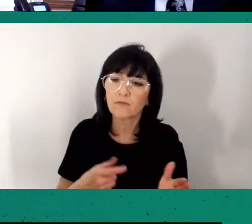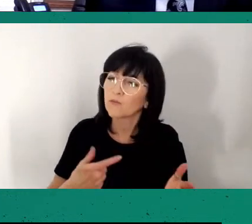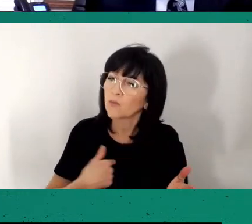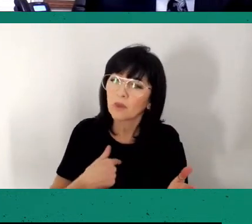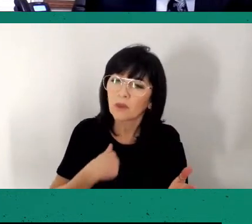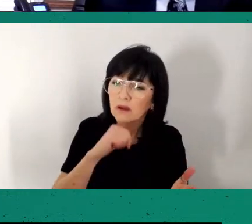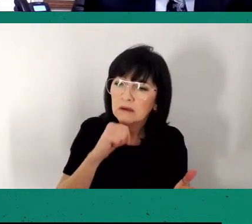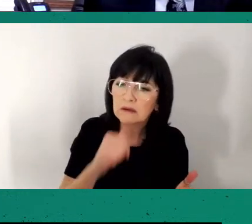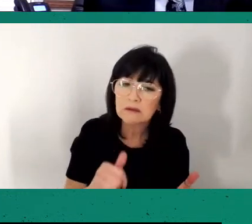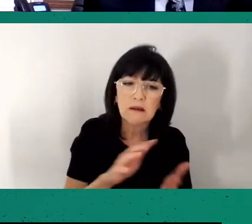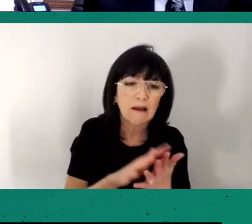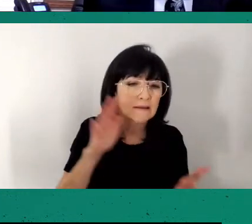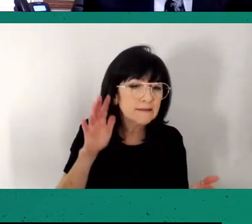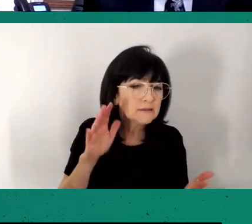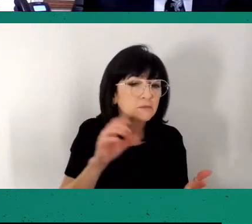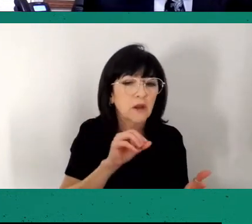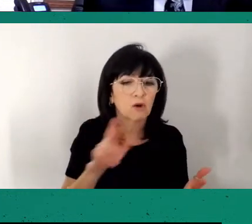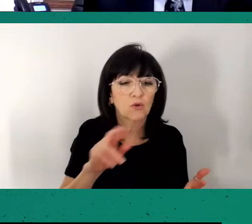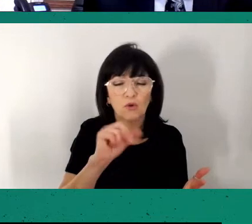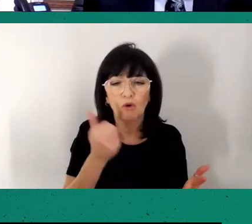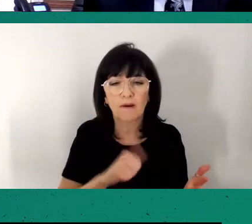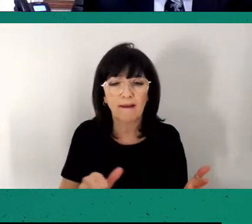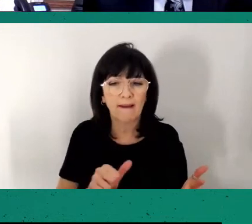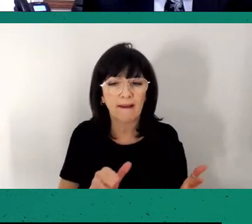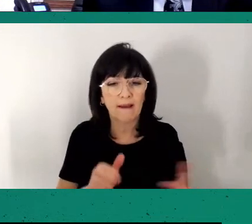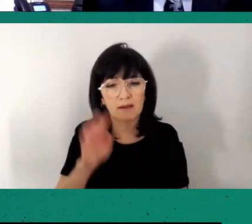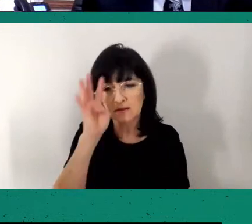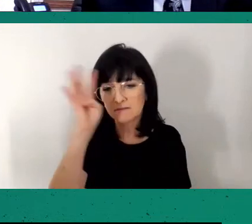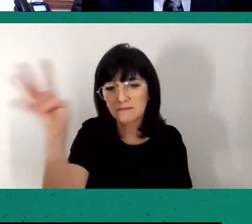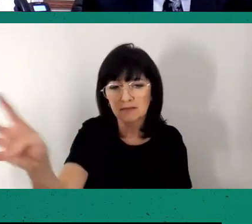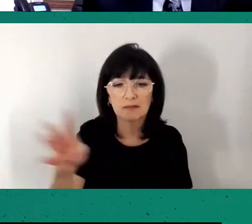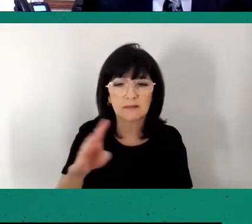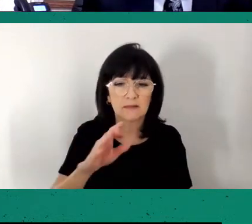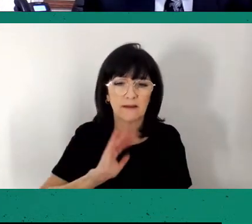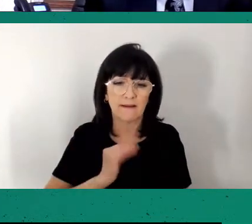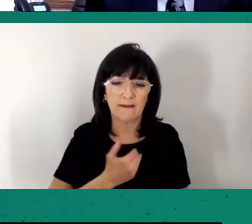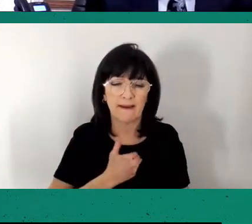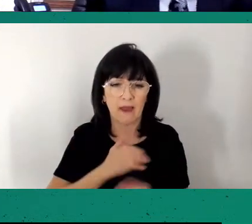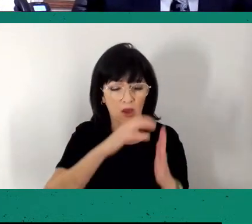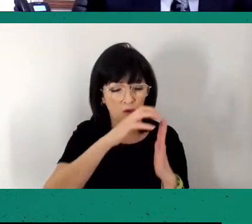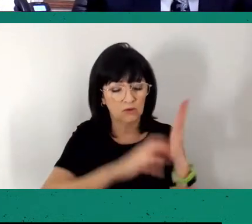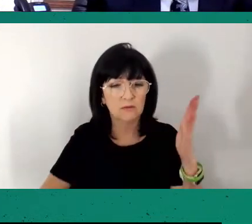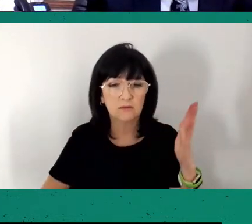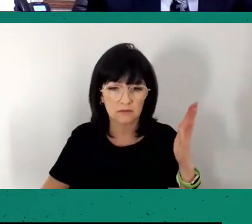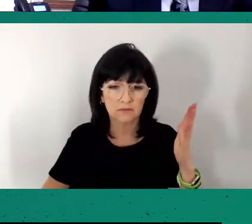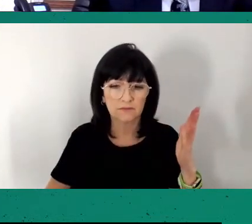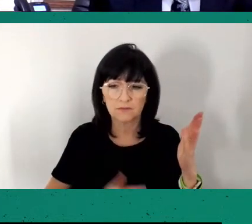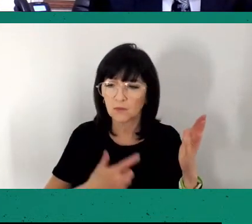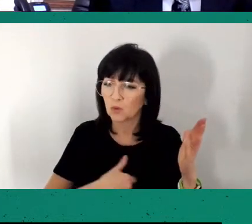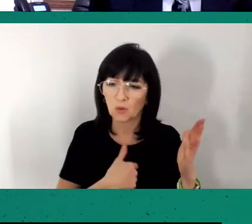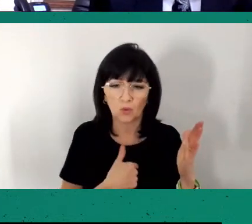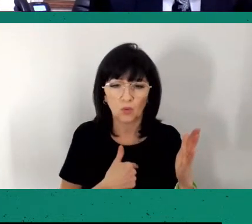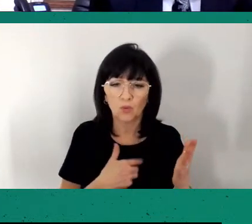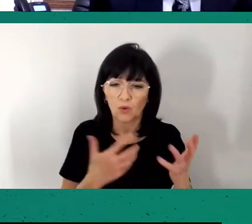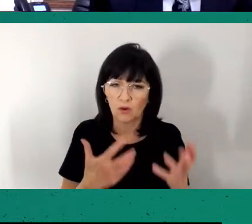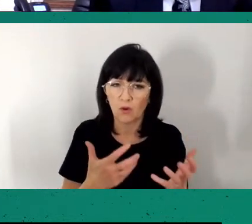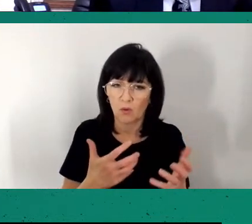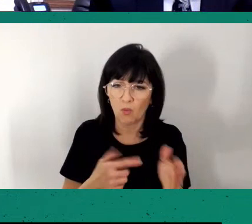or disputed dogma in regard to the social and intellectual capacity of the colored race."